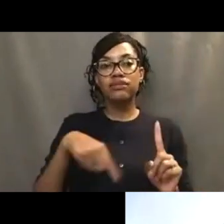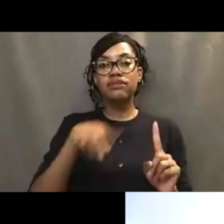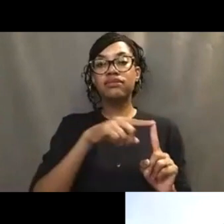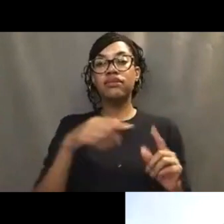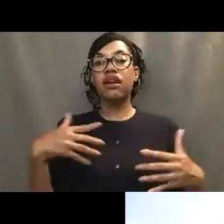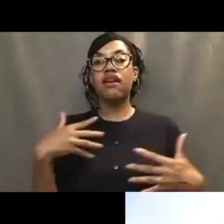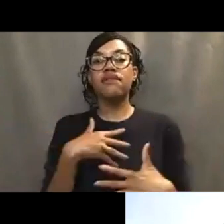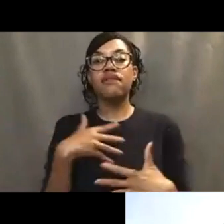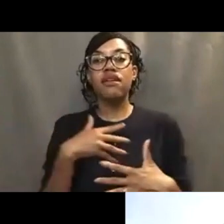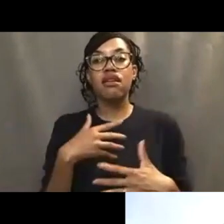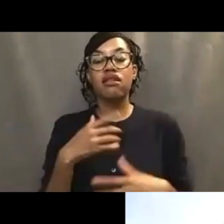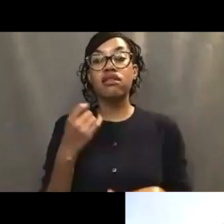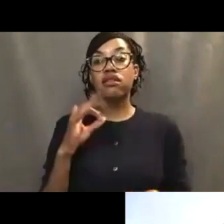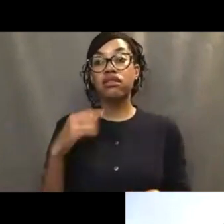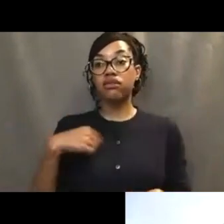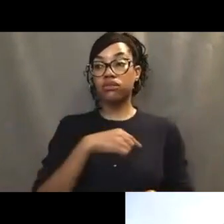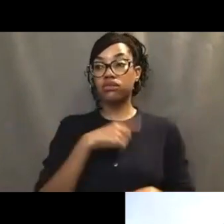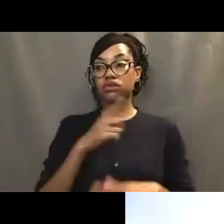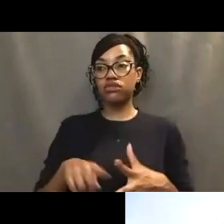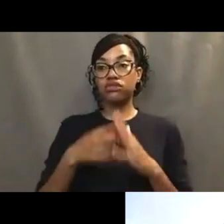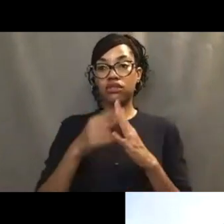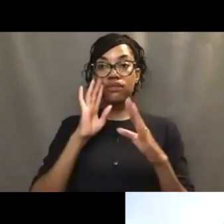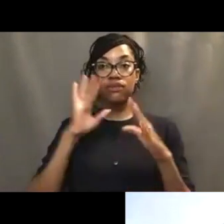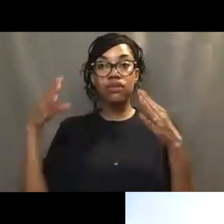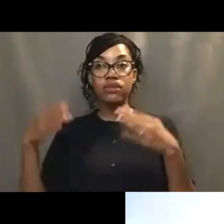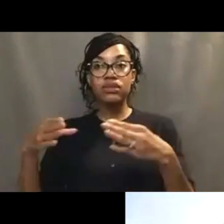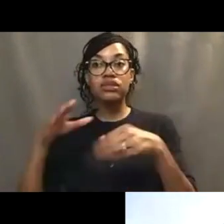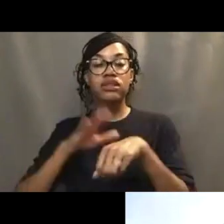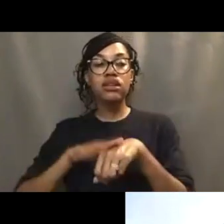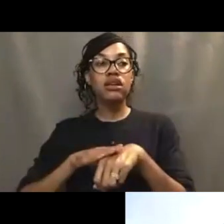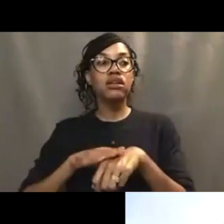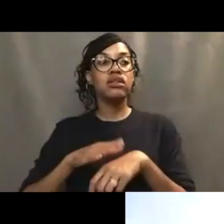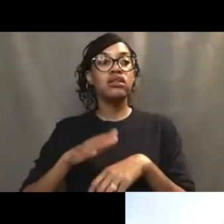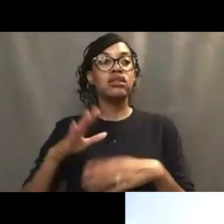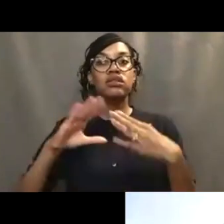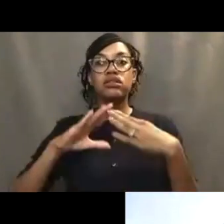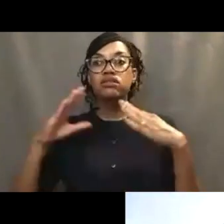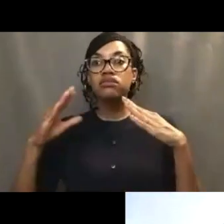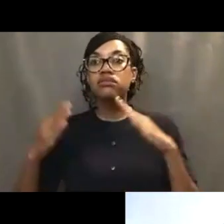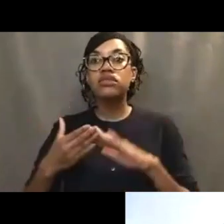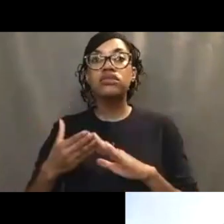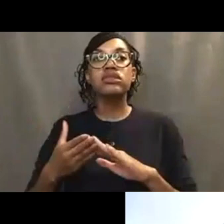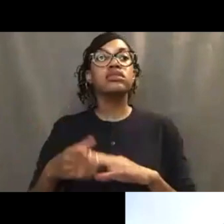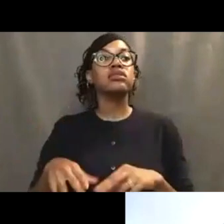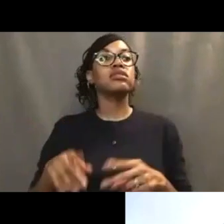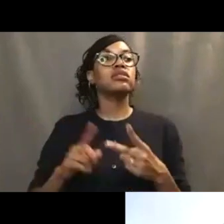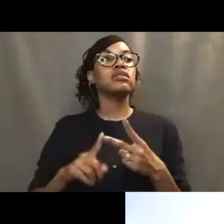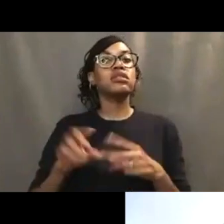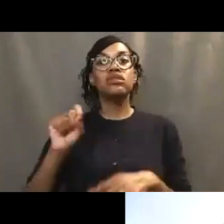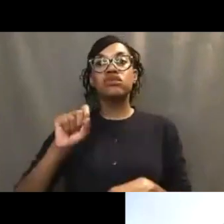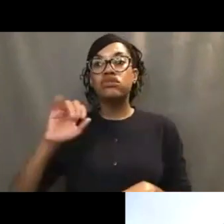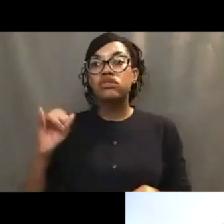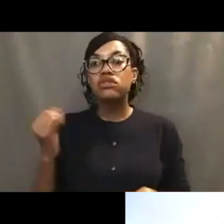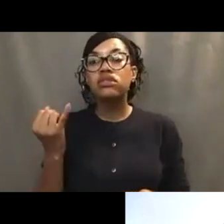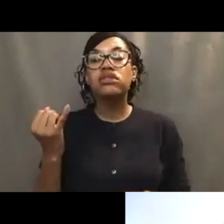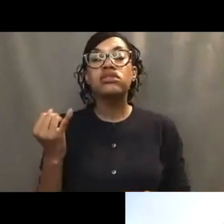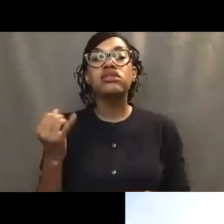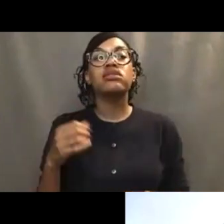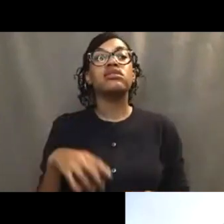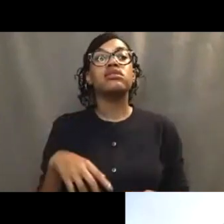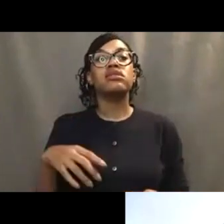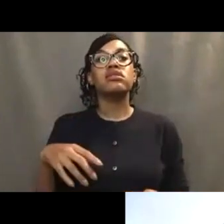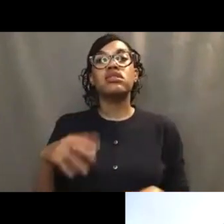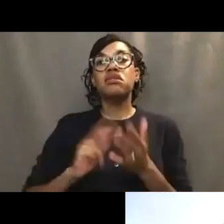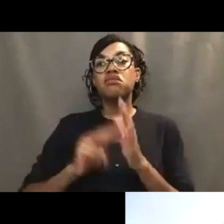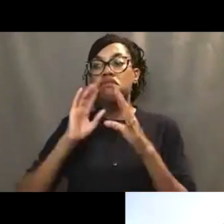we start focusing on communities and social justice, that we're going to forget